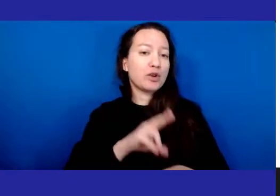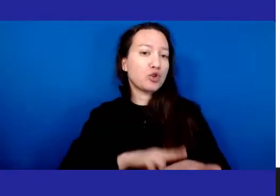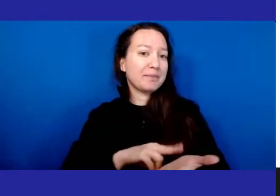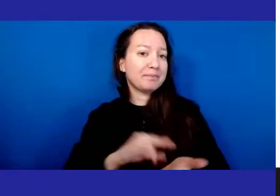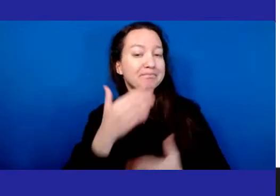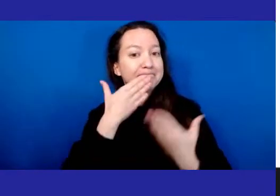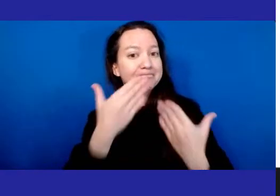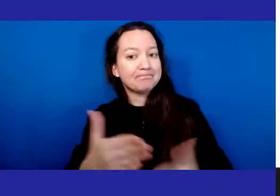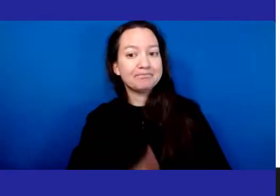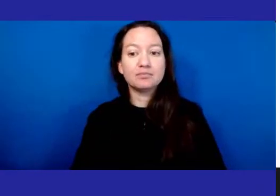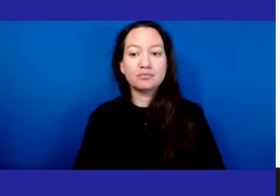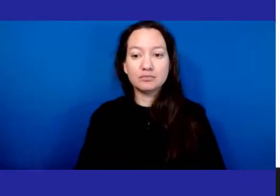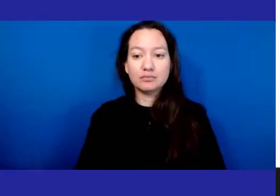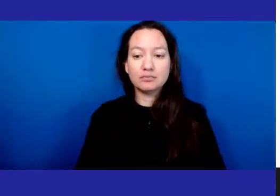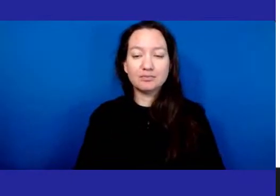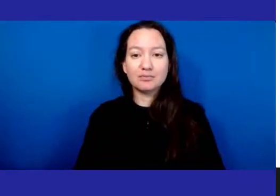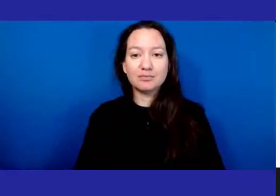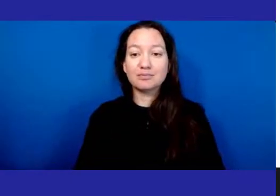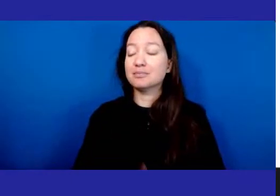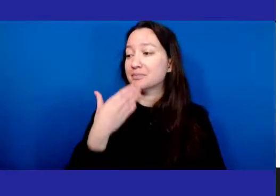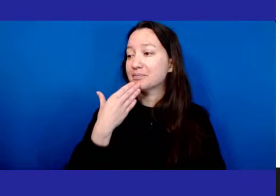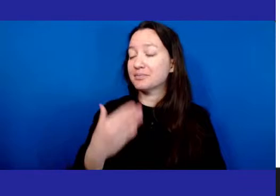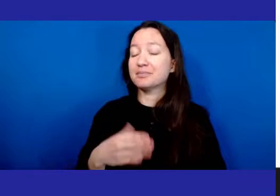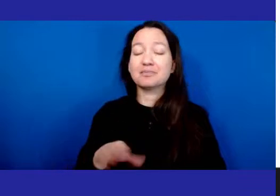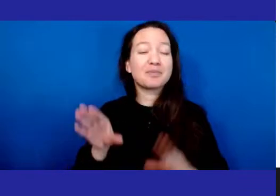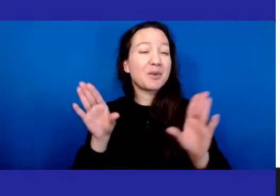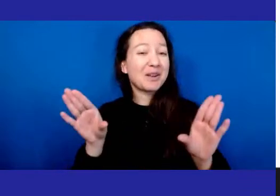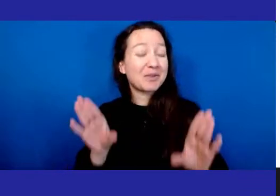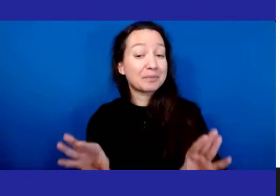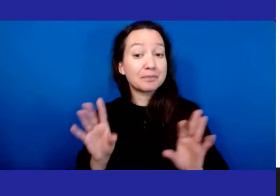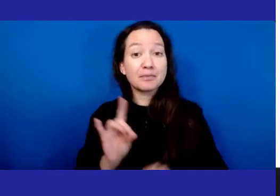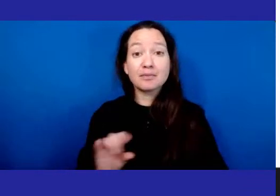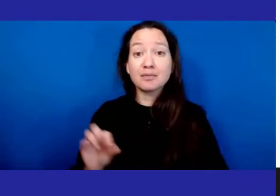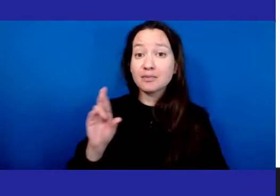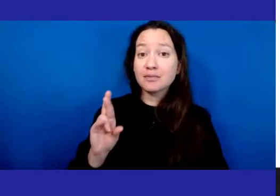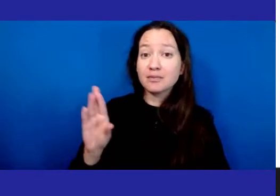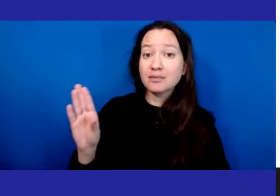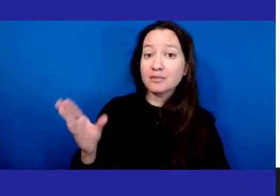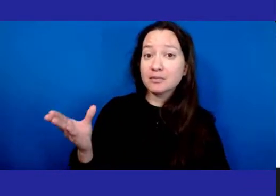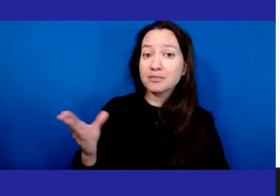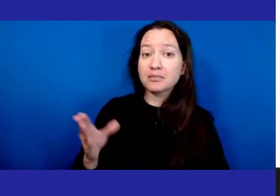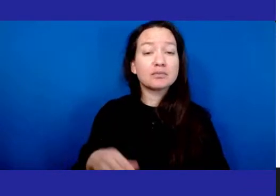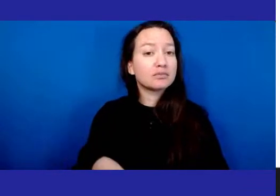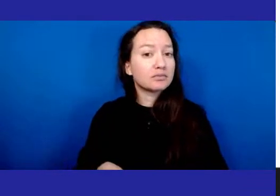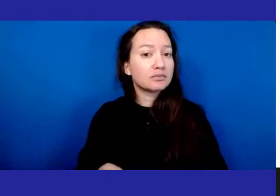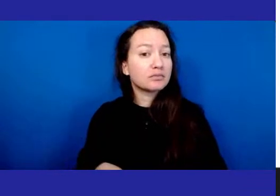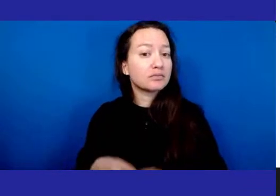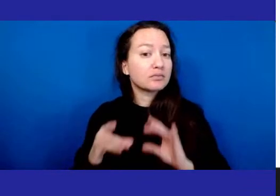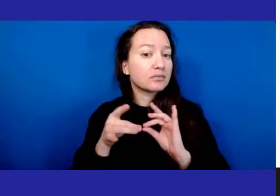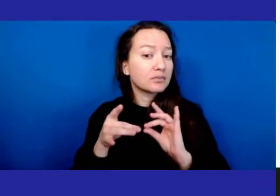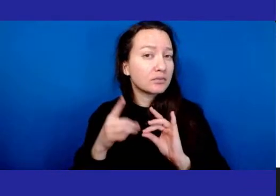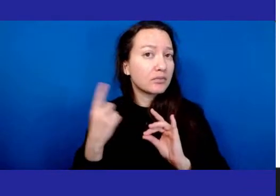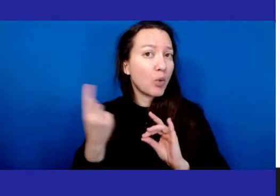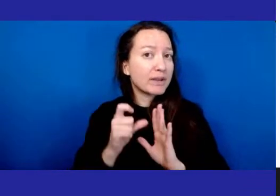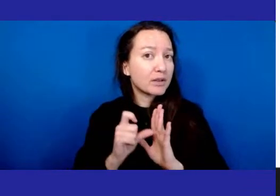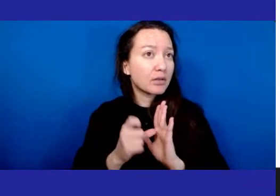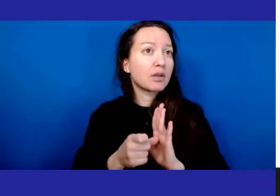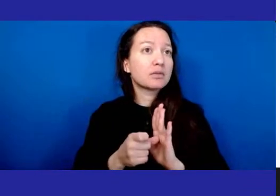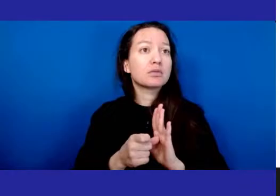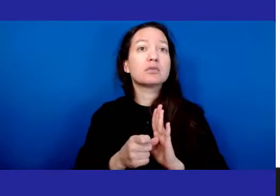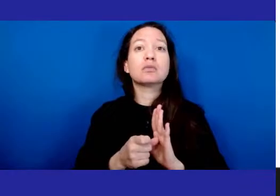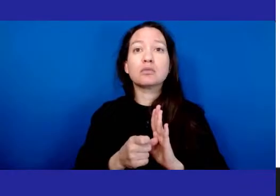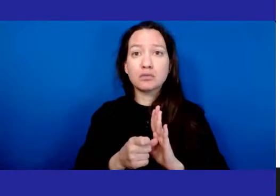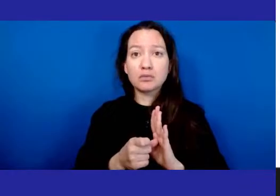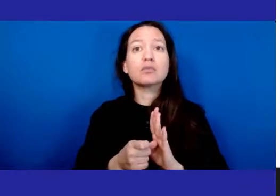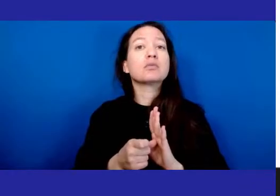you. Thank you. Spectacular. Dr. Marchand? I just want to say I'm always impressed with what you're doing with the nurses and